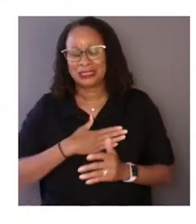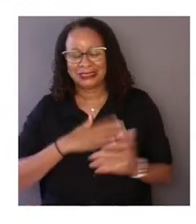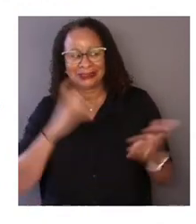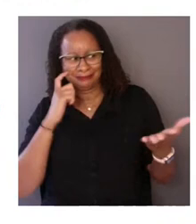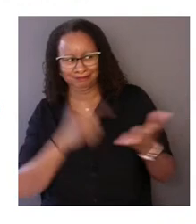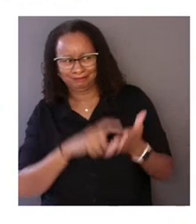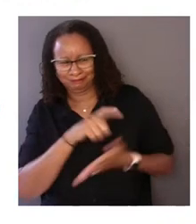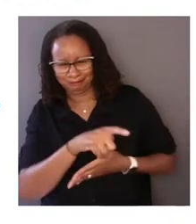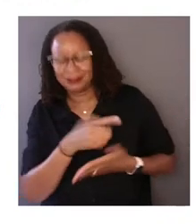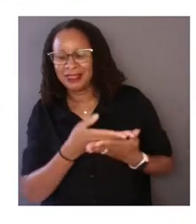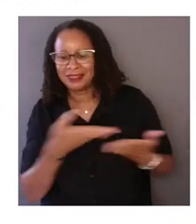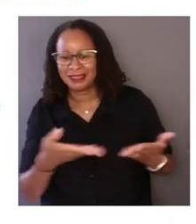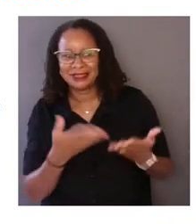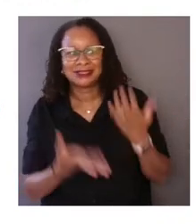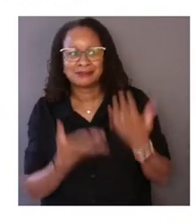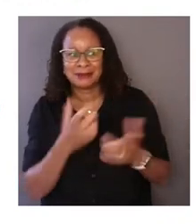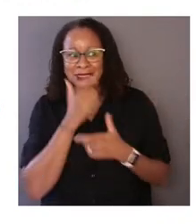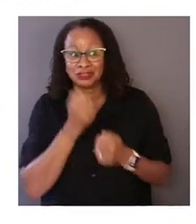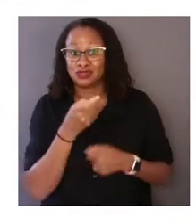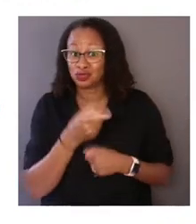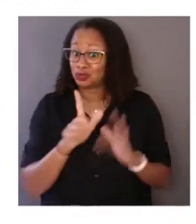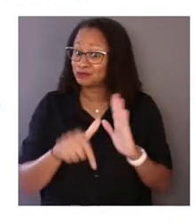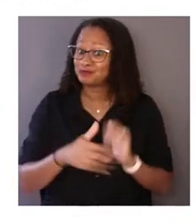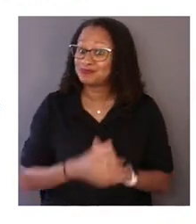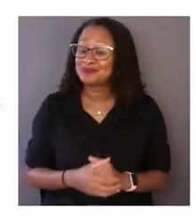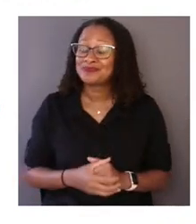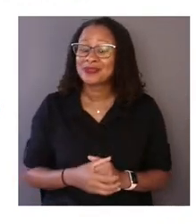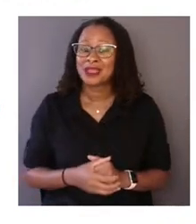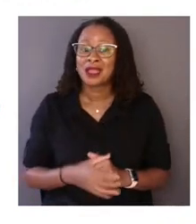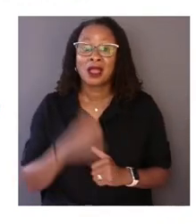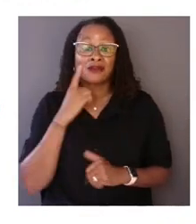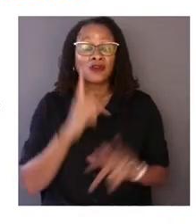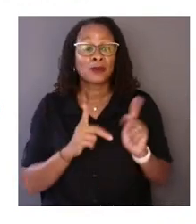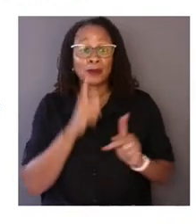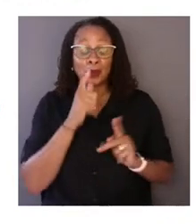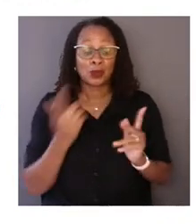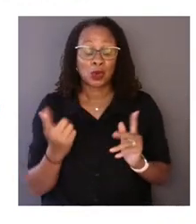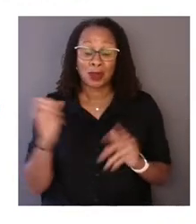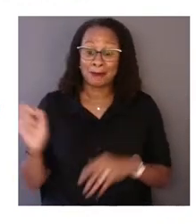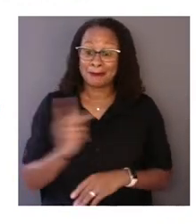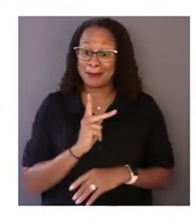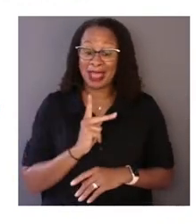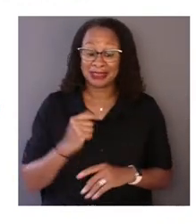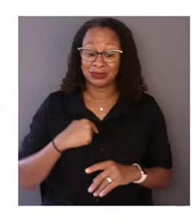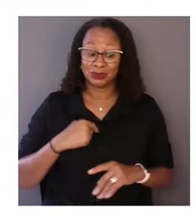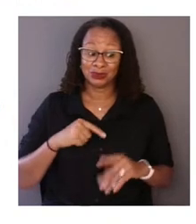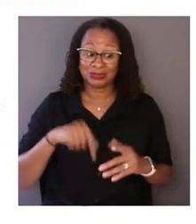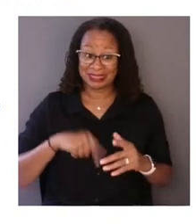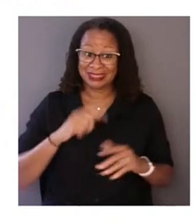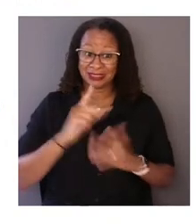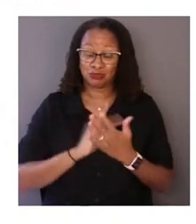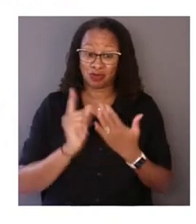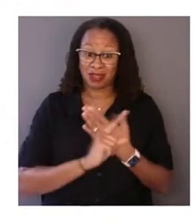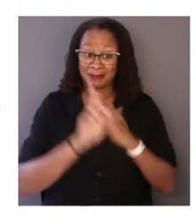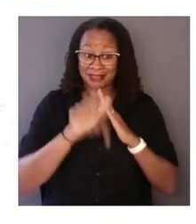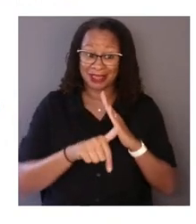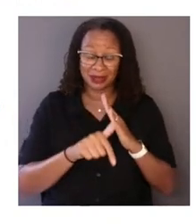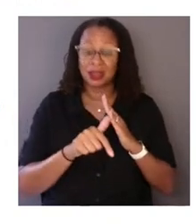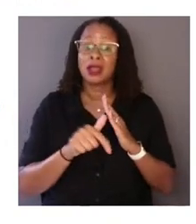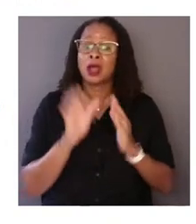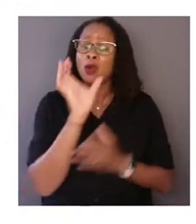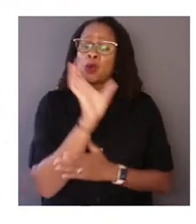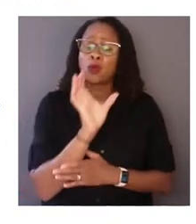stuff that might be of interest. For those of you who are coming back to this show later and watching the recording on